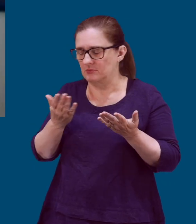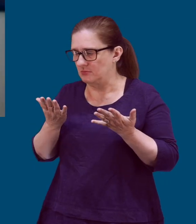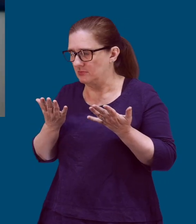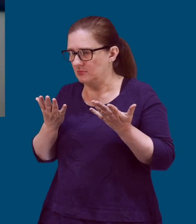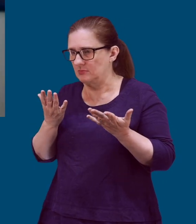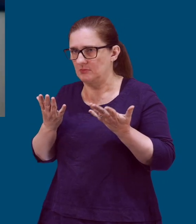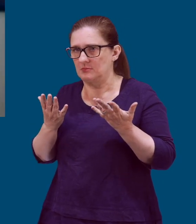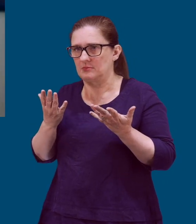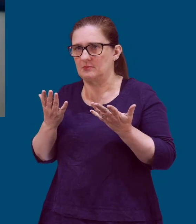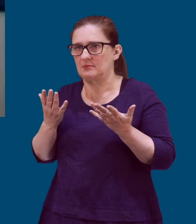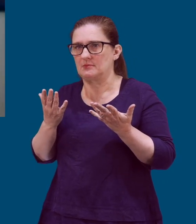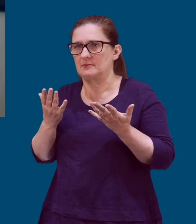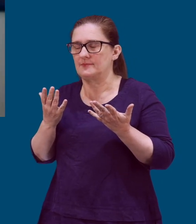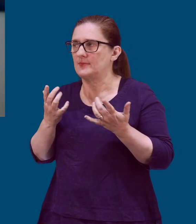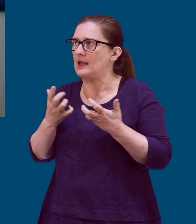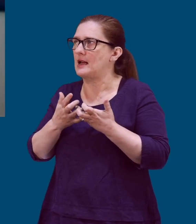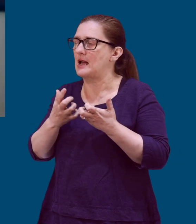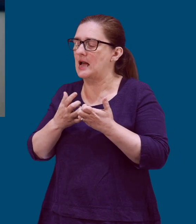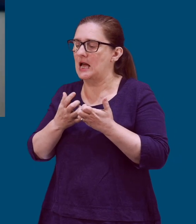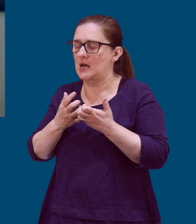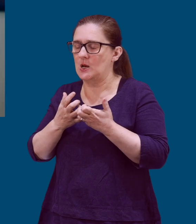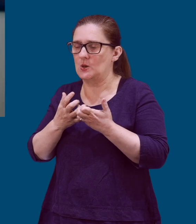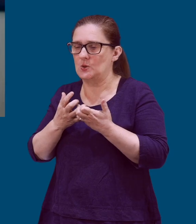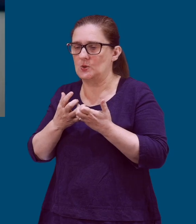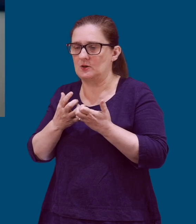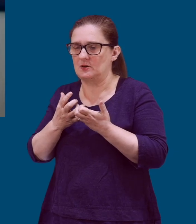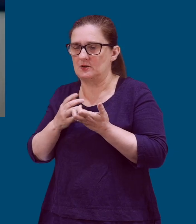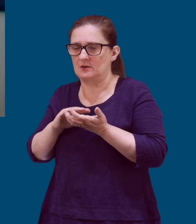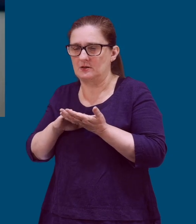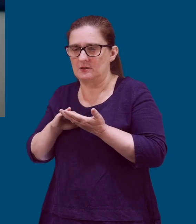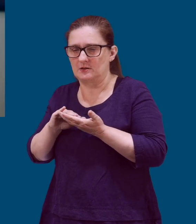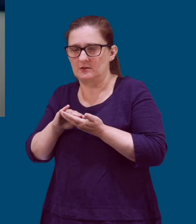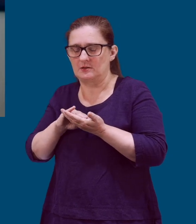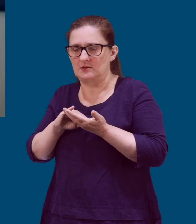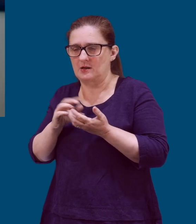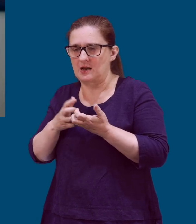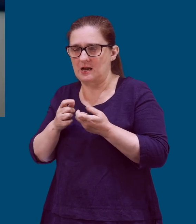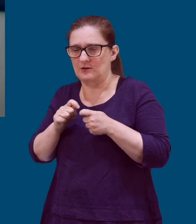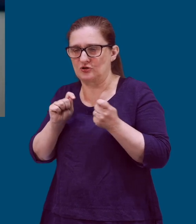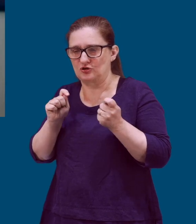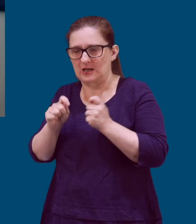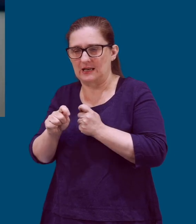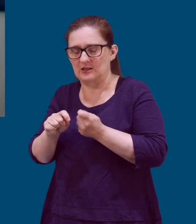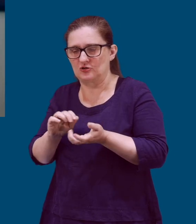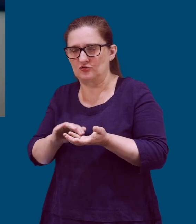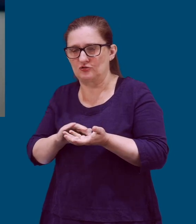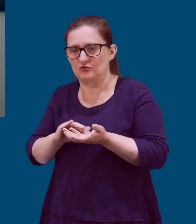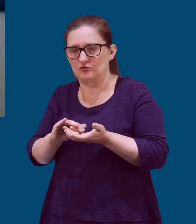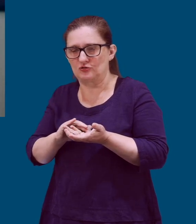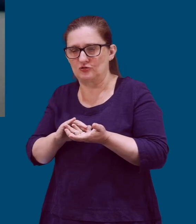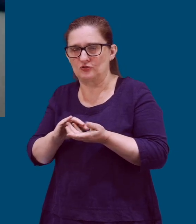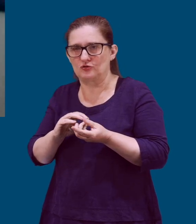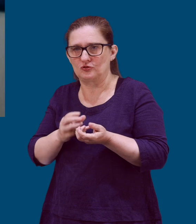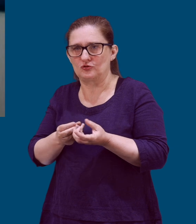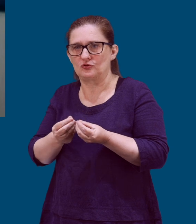this space between my palms changed over the course of this reading? Keep working